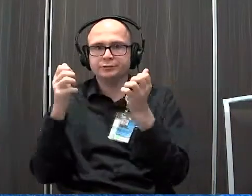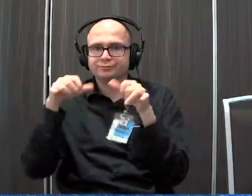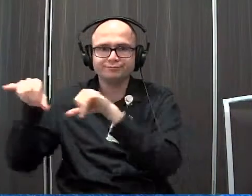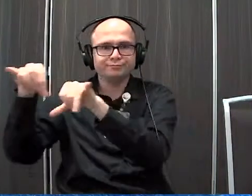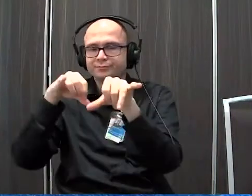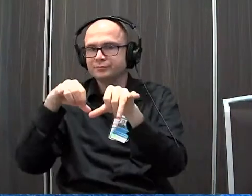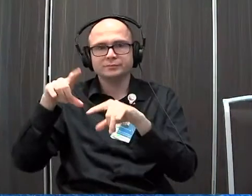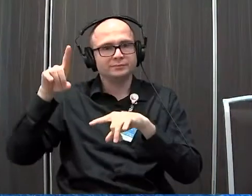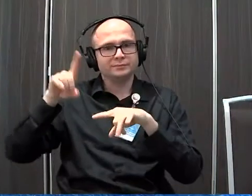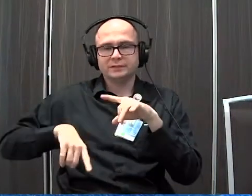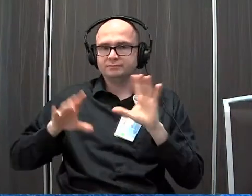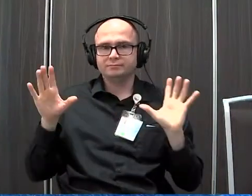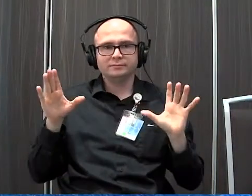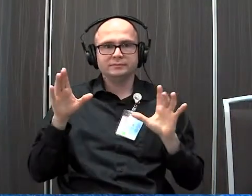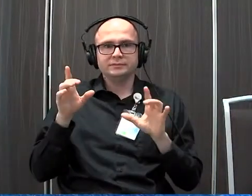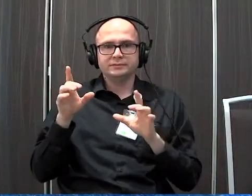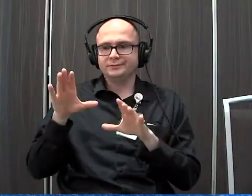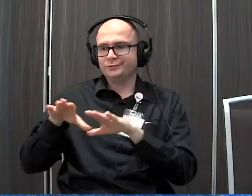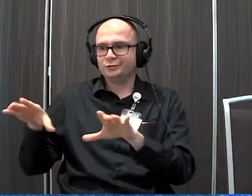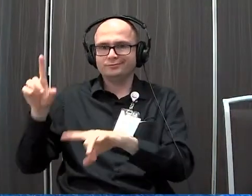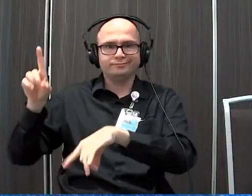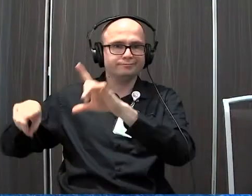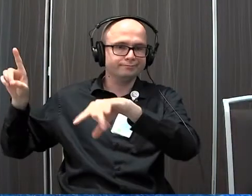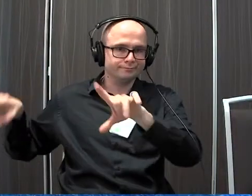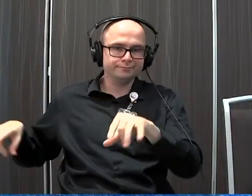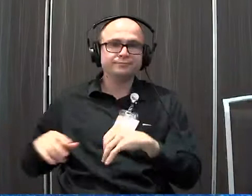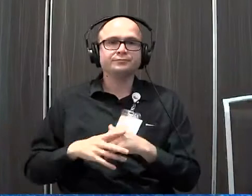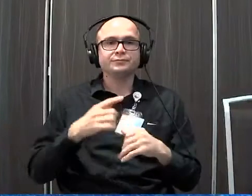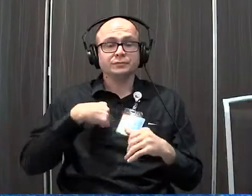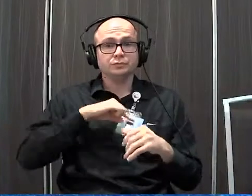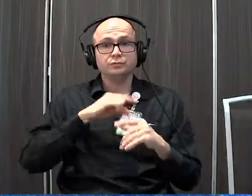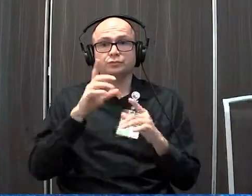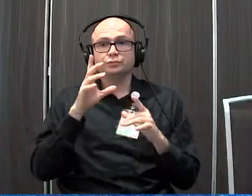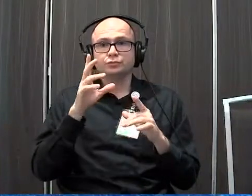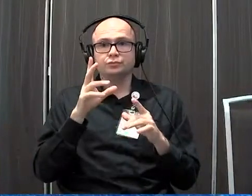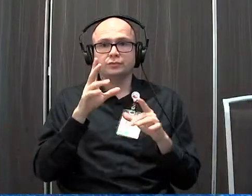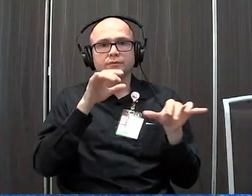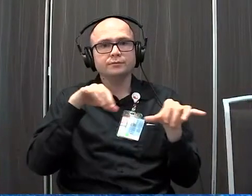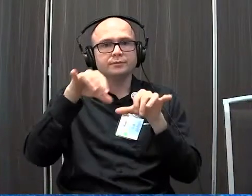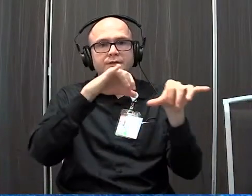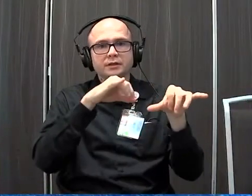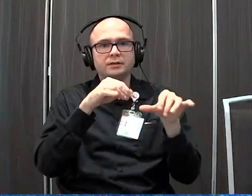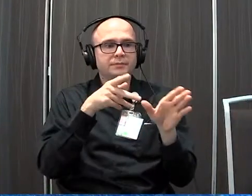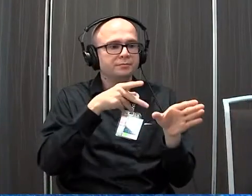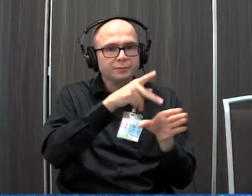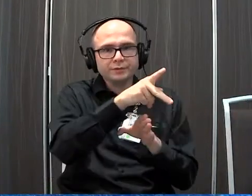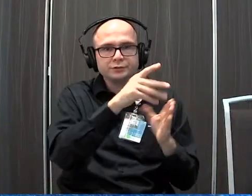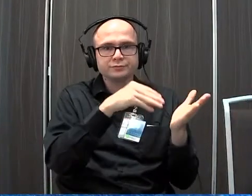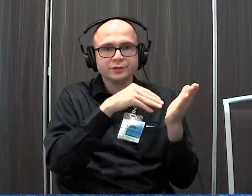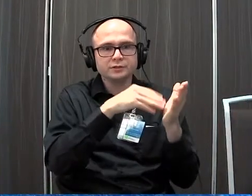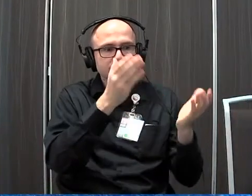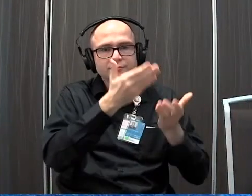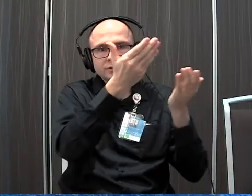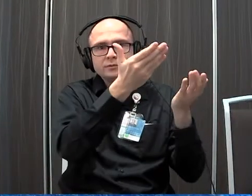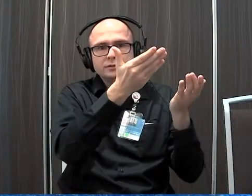list for students with charge, because every child is so different. But what we did is we took some of the really common professional recommendations, and we put it